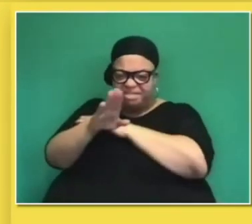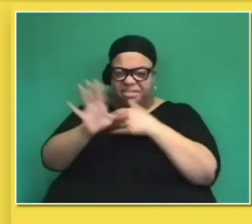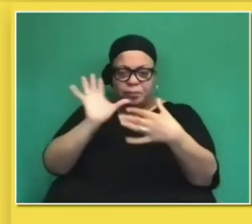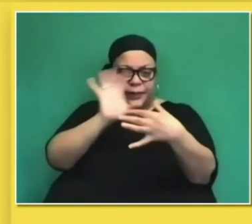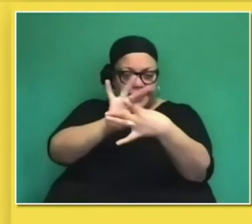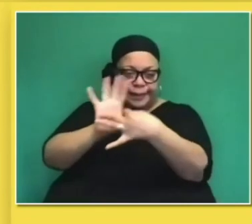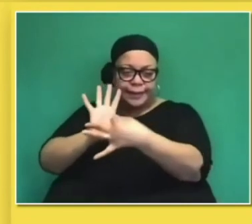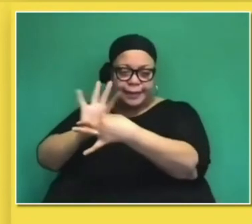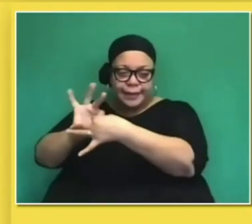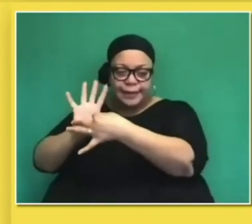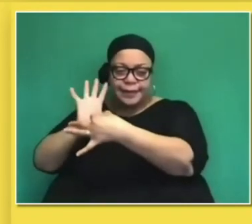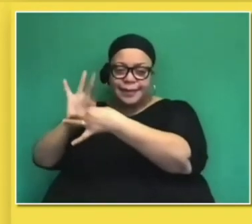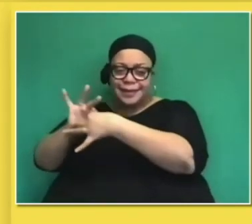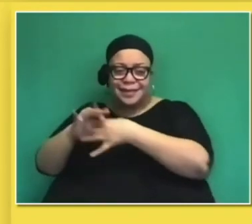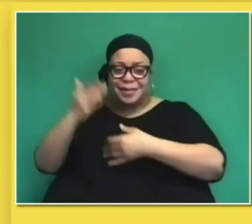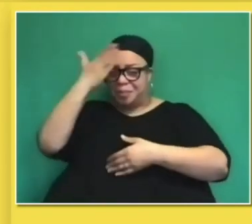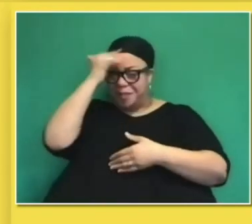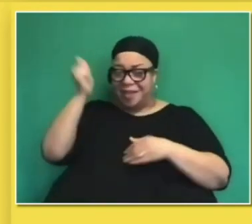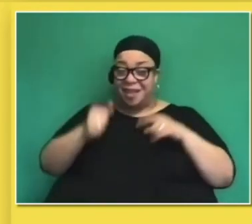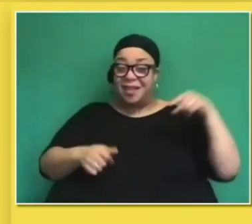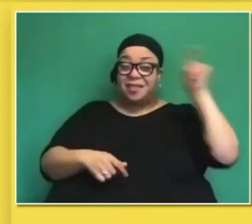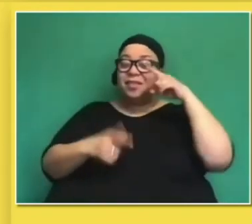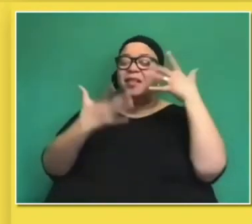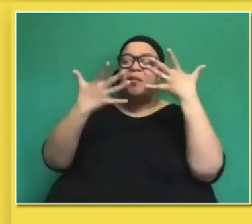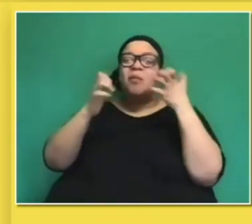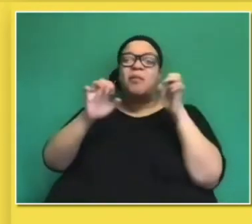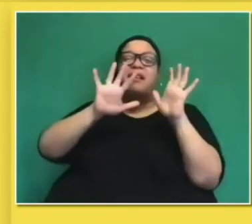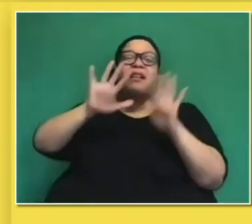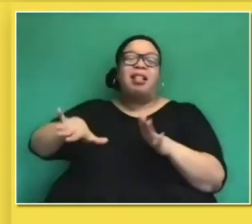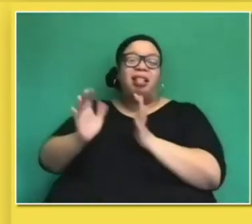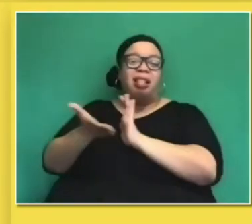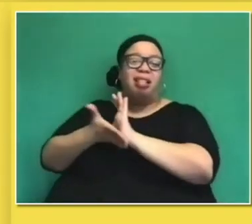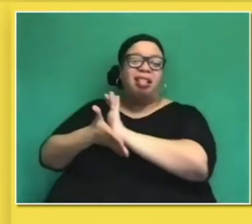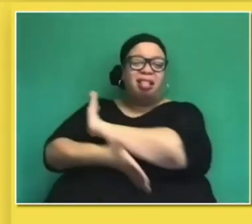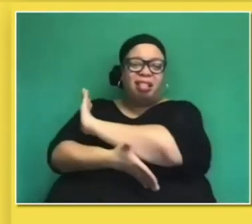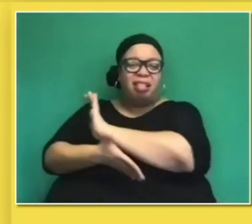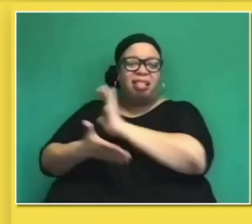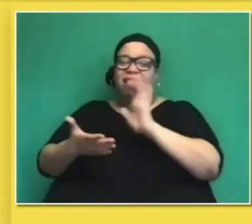to, and because we've seen it can be done.